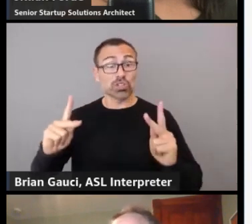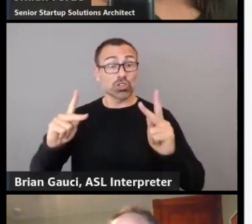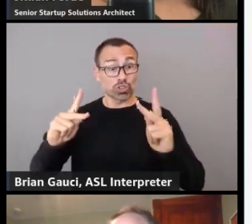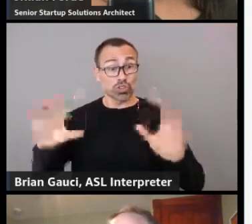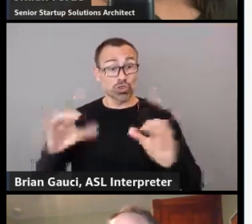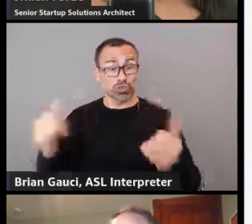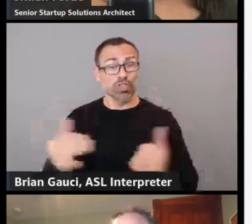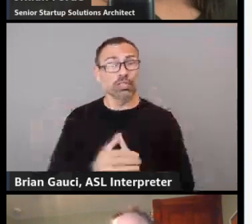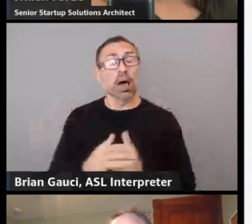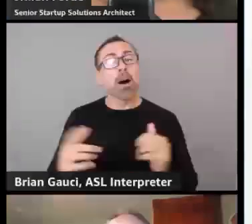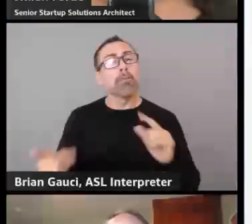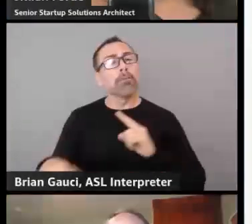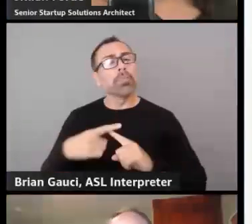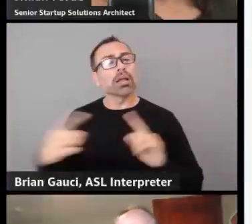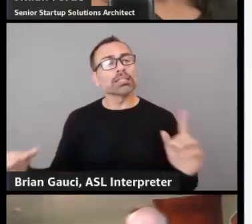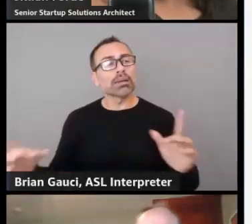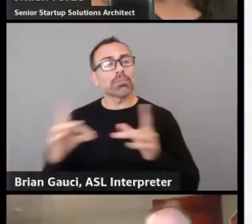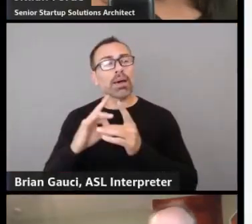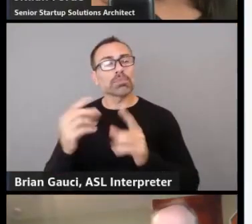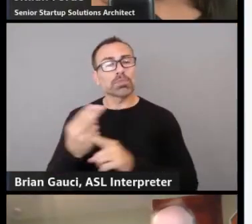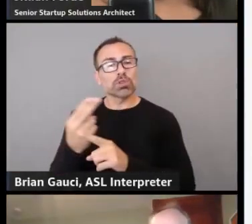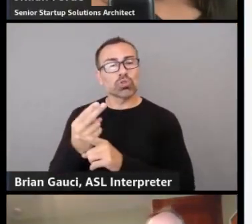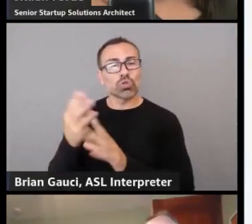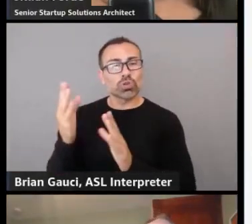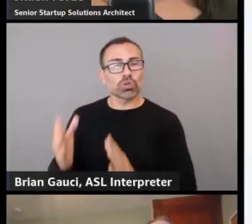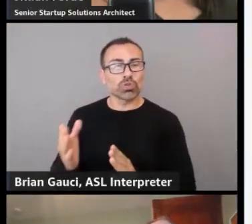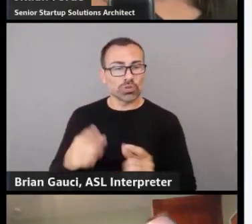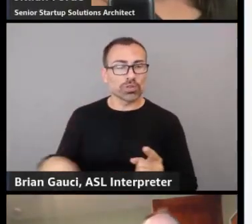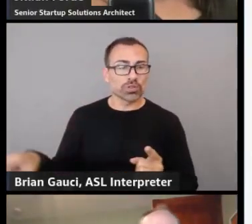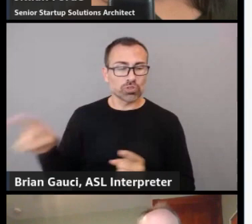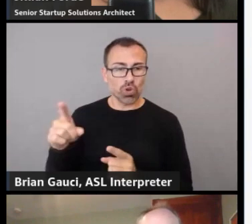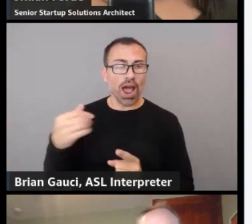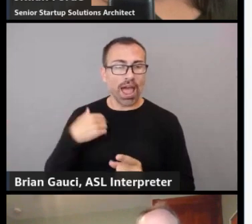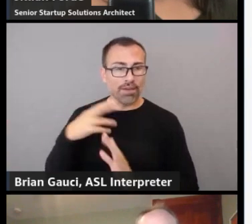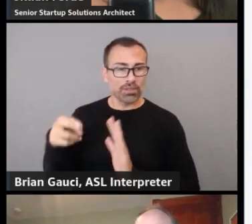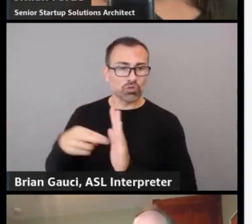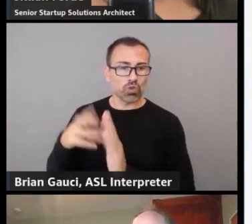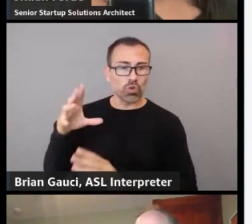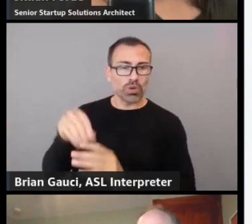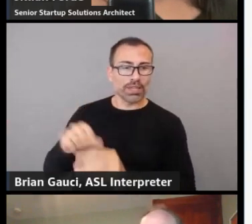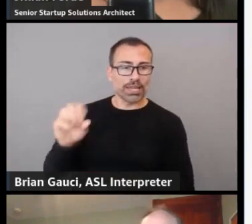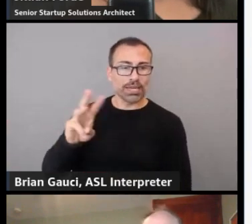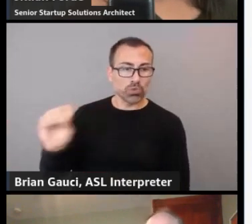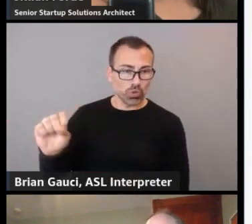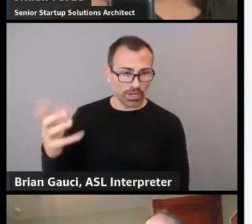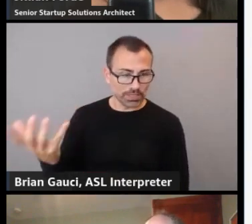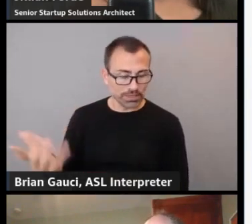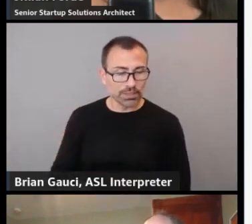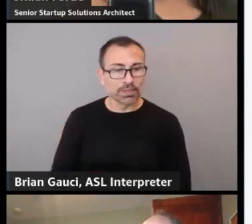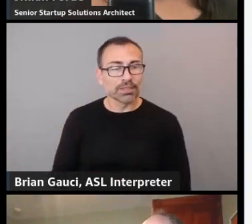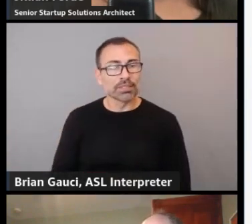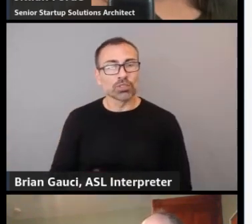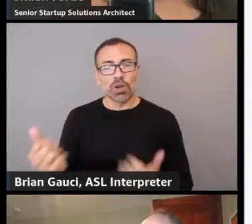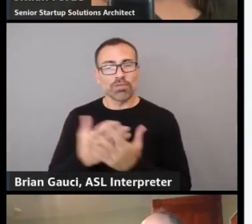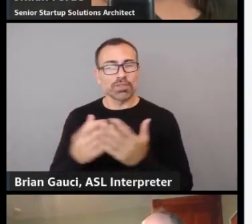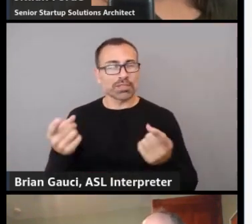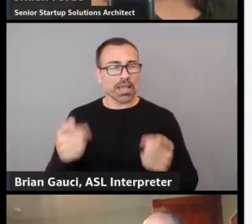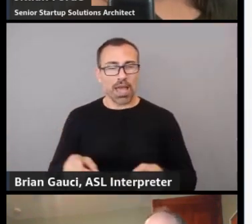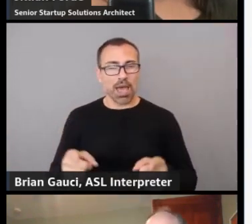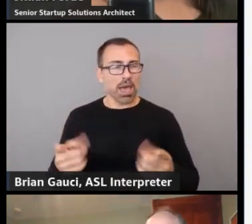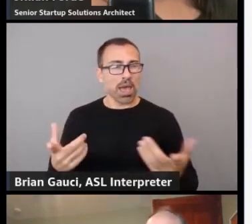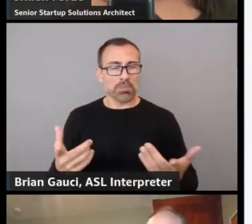says, okay, well, you are in accounts payable, so you get this role on the AWS side. So it's done all that stuff under the hood for me. It's done all that